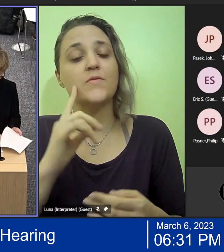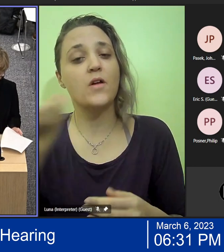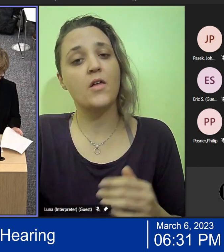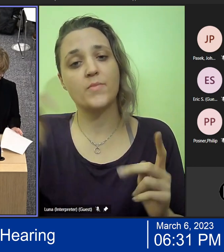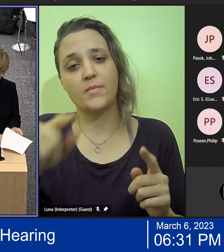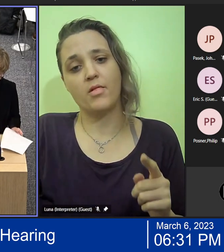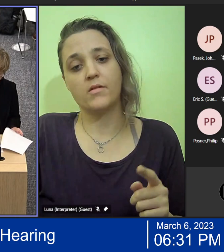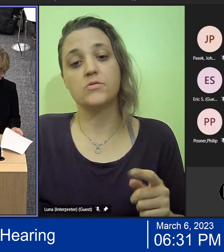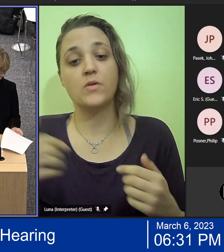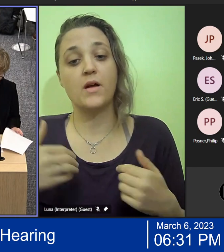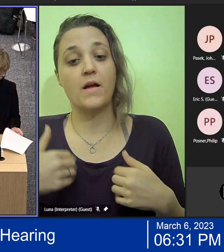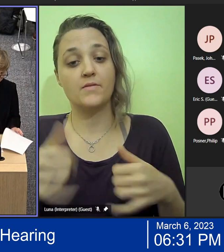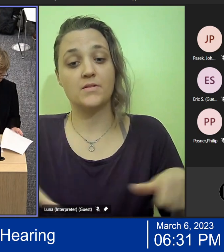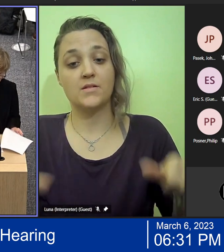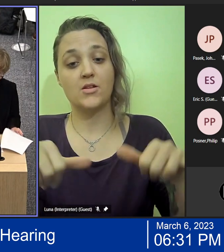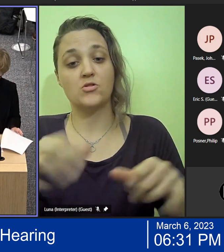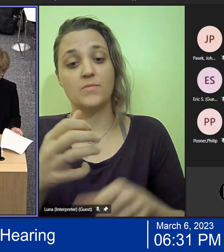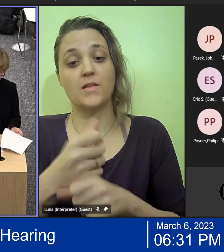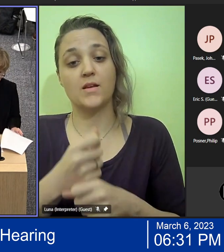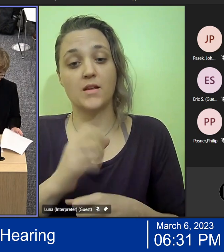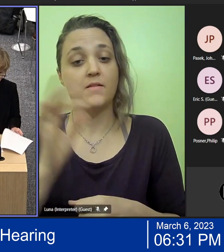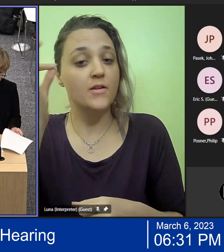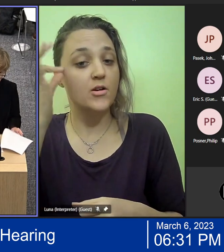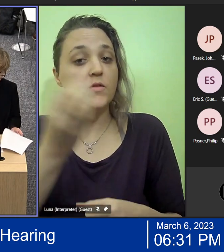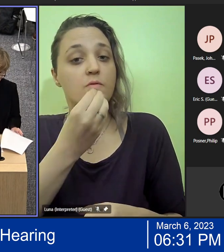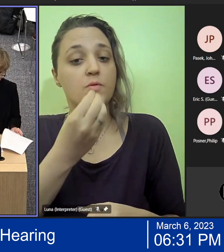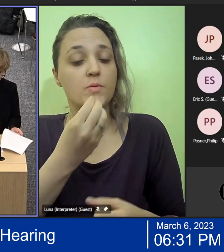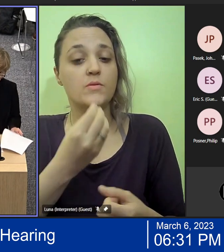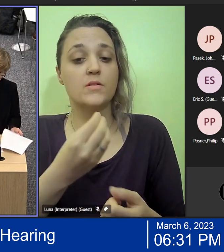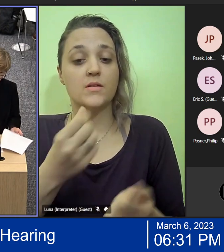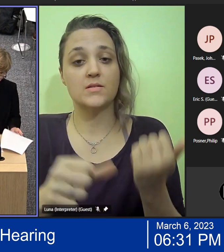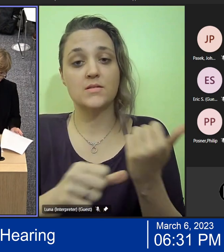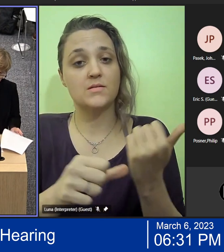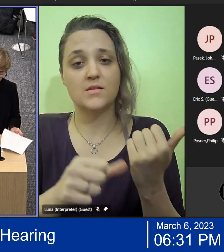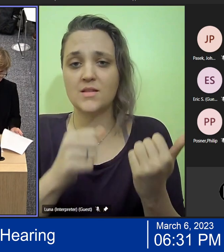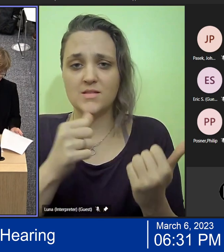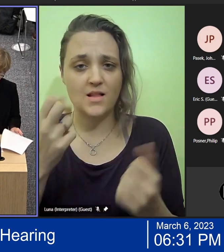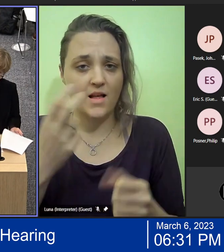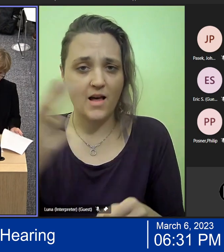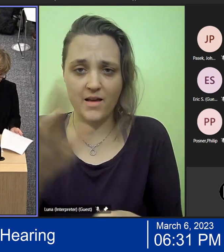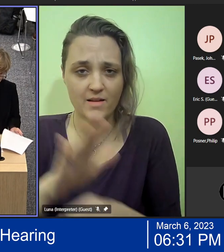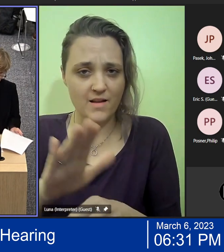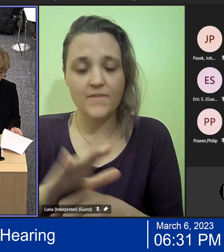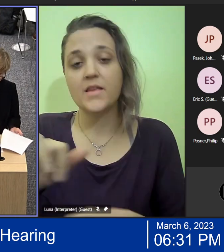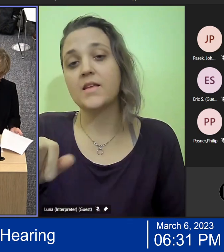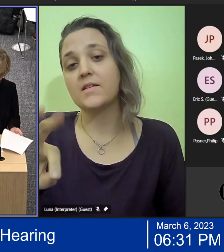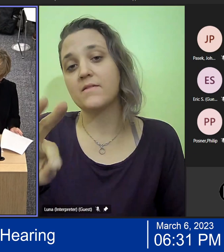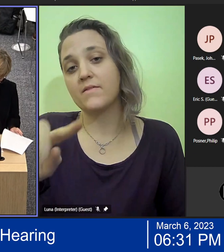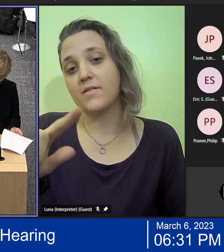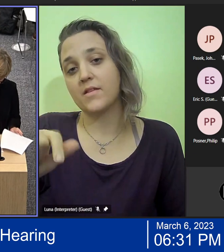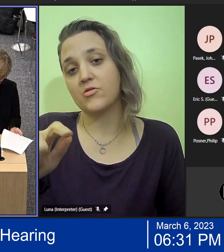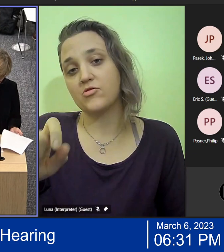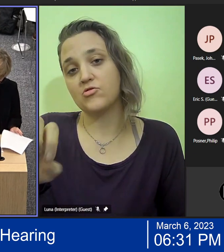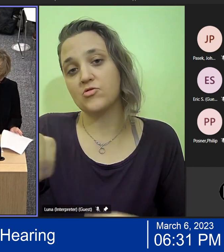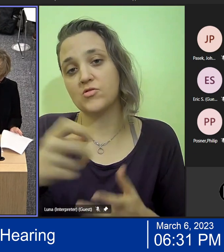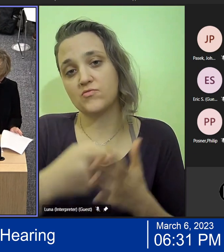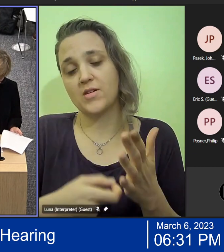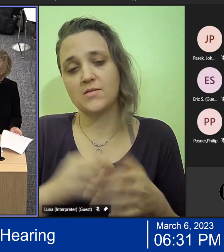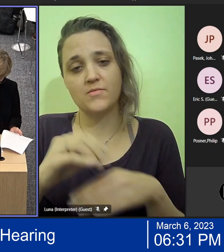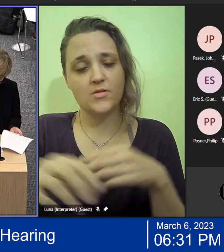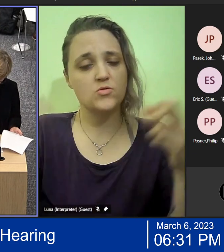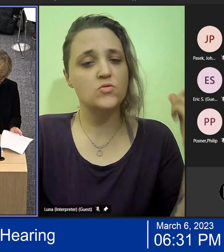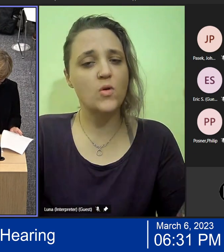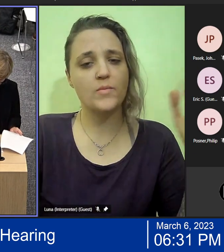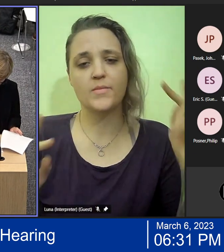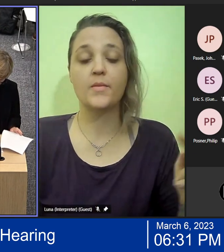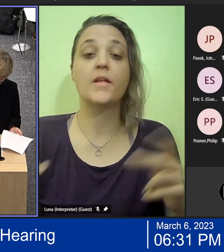speak for themselves. Because to have the standard to be getting federal food assistance, I don't think that's high enough. The inflation rate has affected